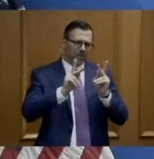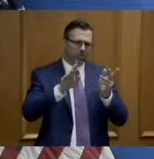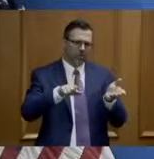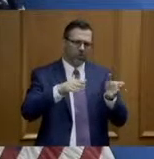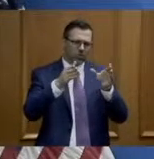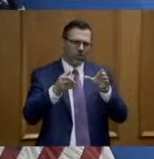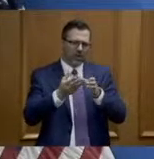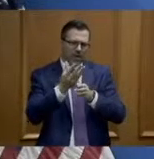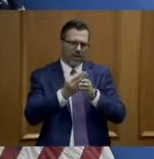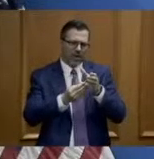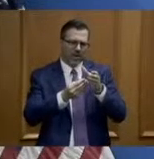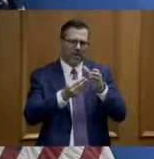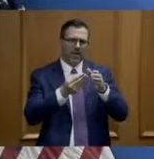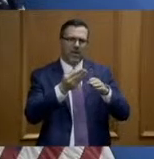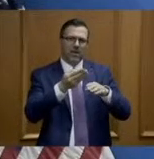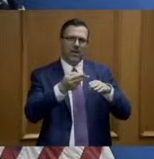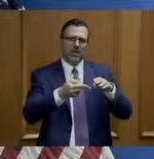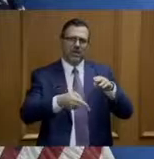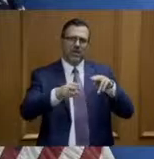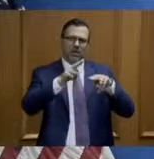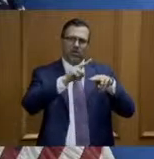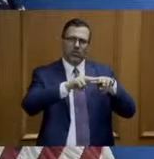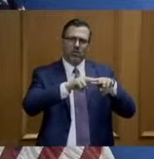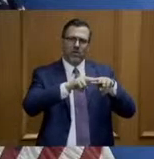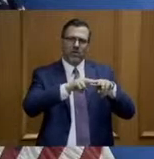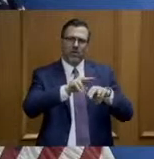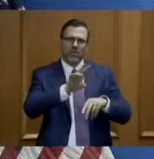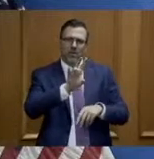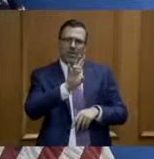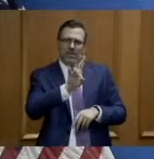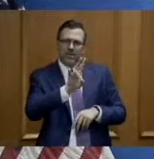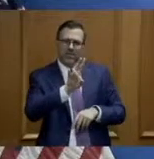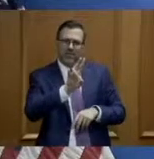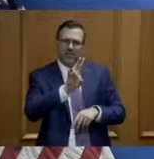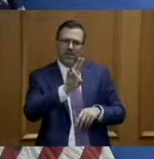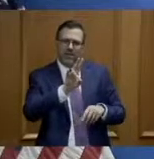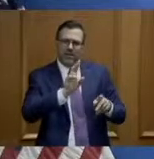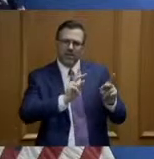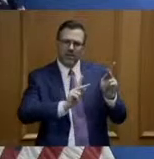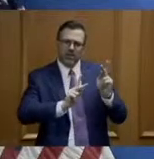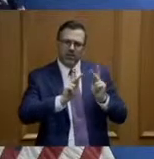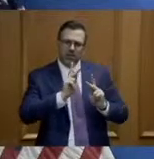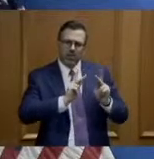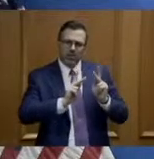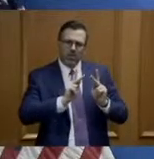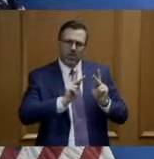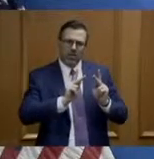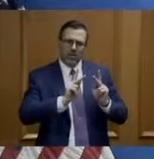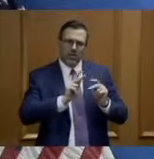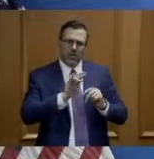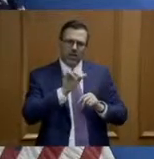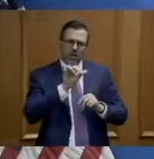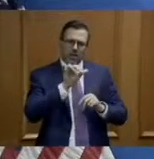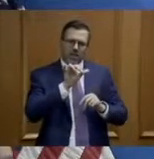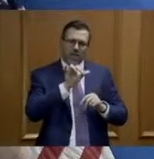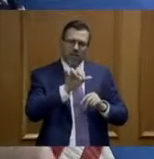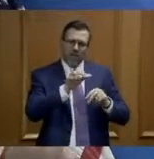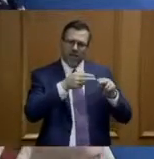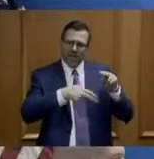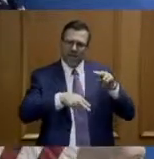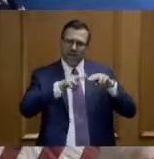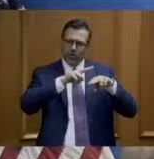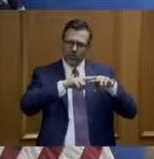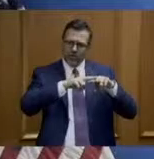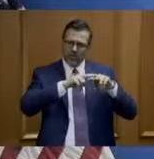numbers increased due to just sort of more reporting that you guys got. Was that increase in deaths due